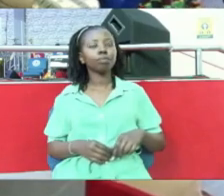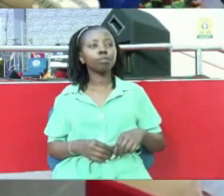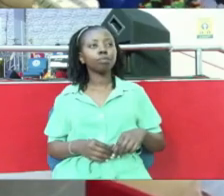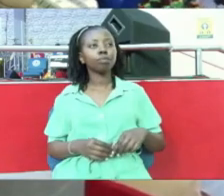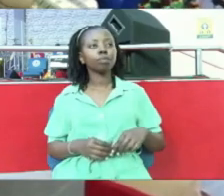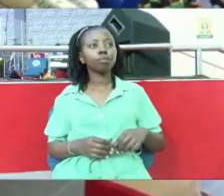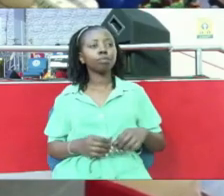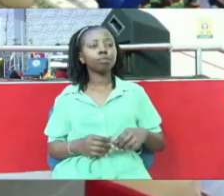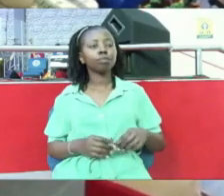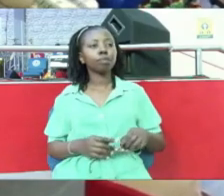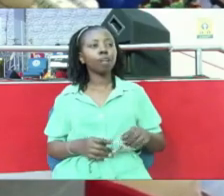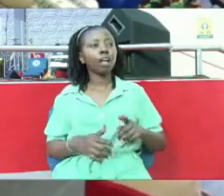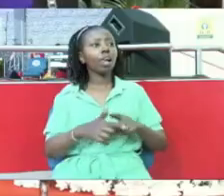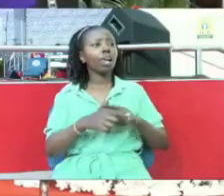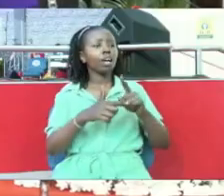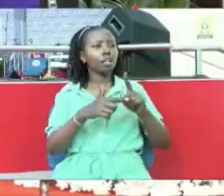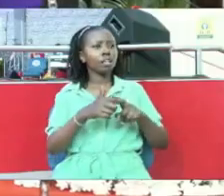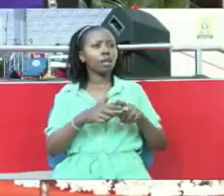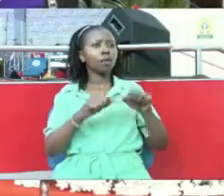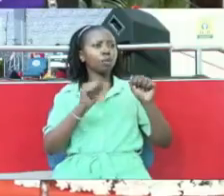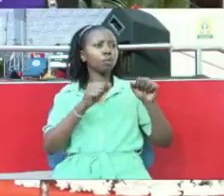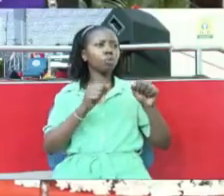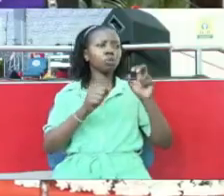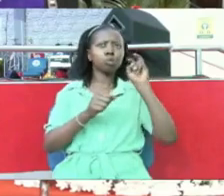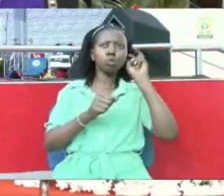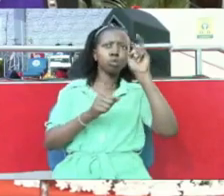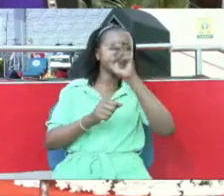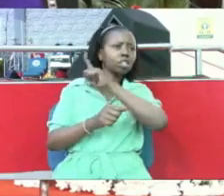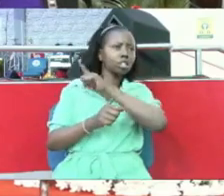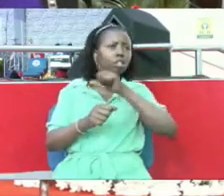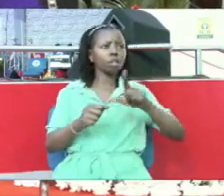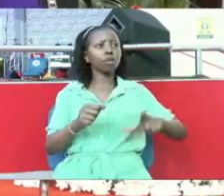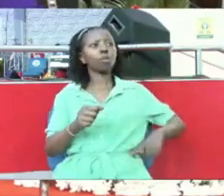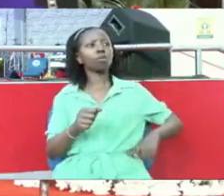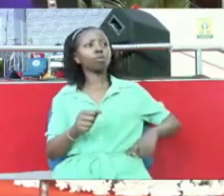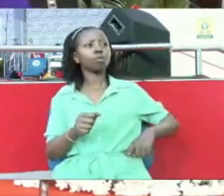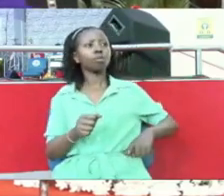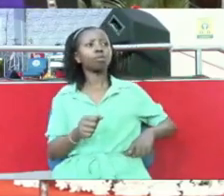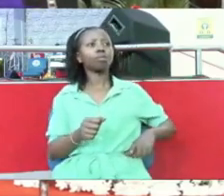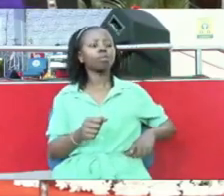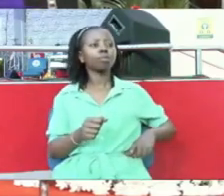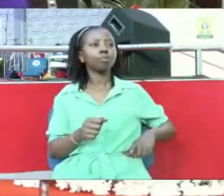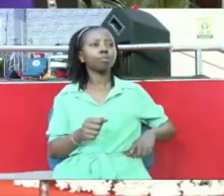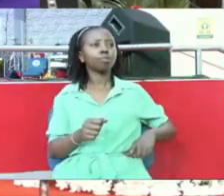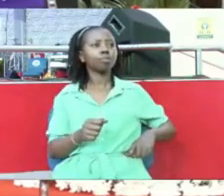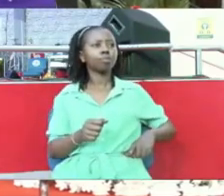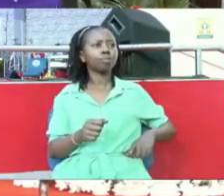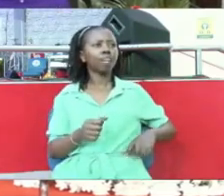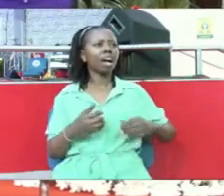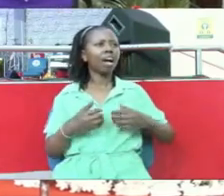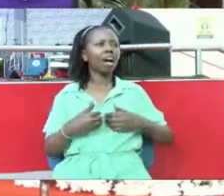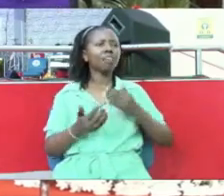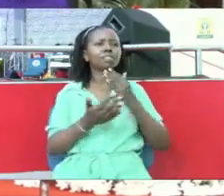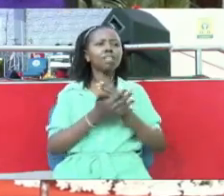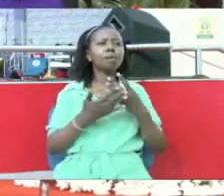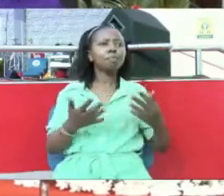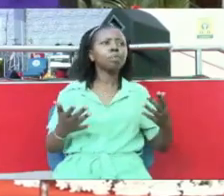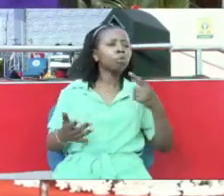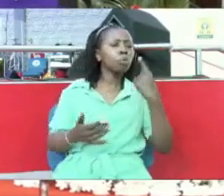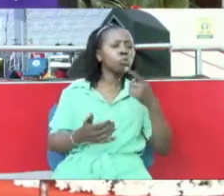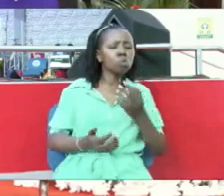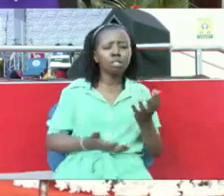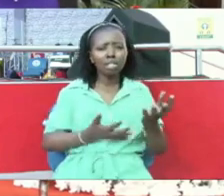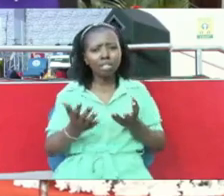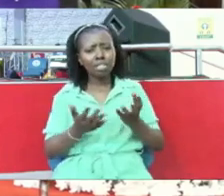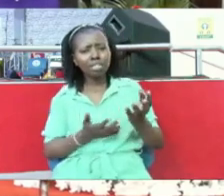Bwana, then he was able to see the Lord. Akaweza kumuona Bwana. There are some of us who have been serving the Lord, running